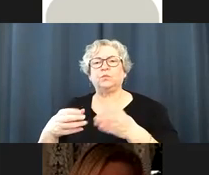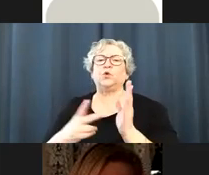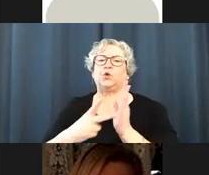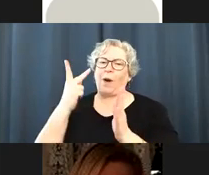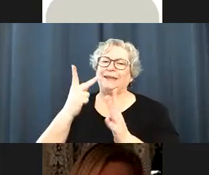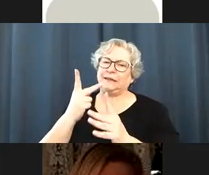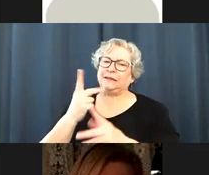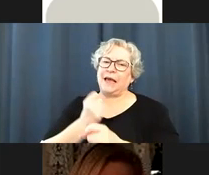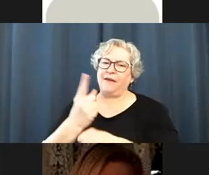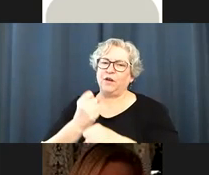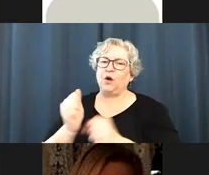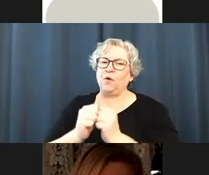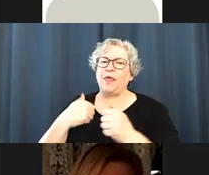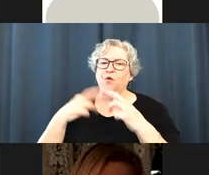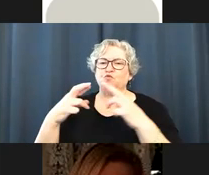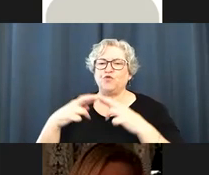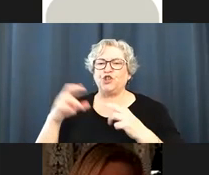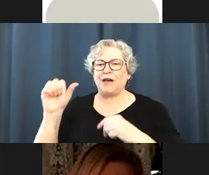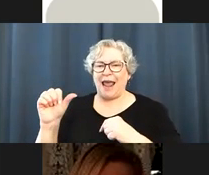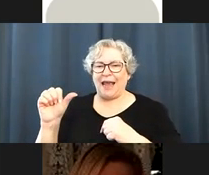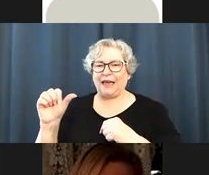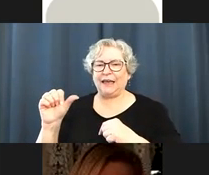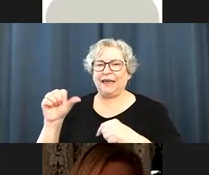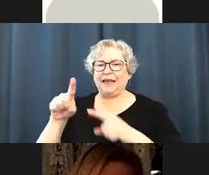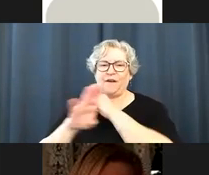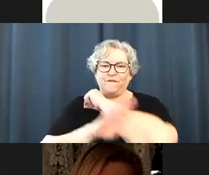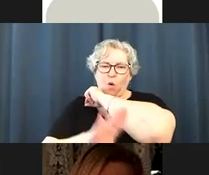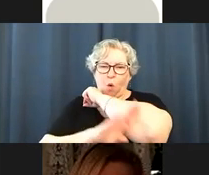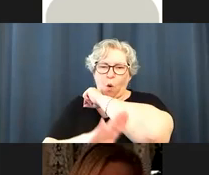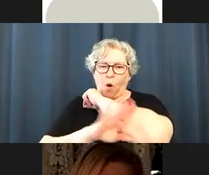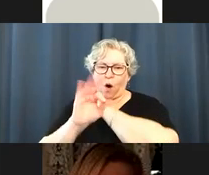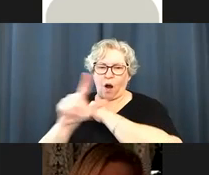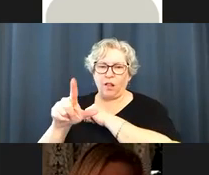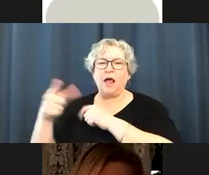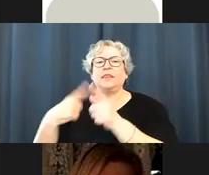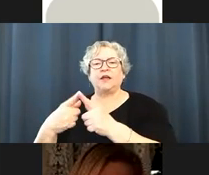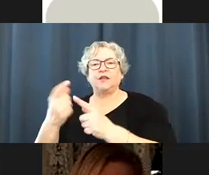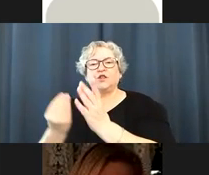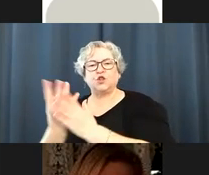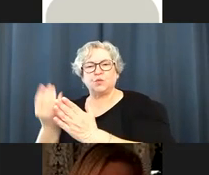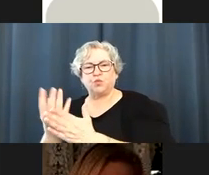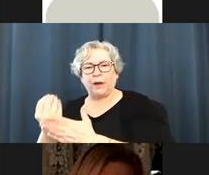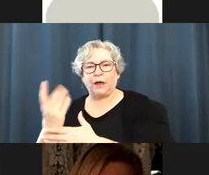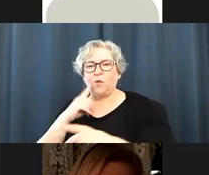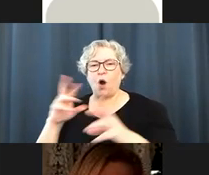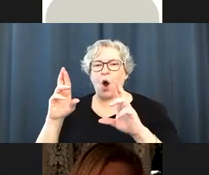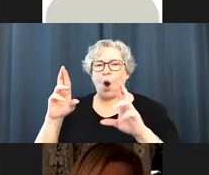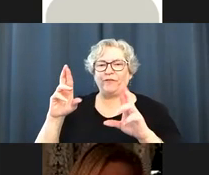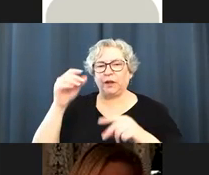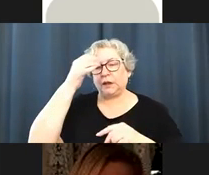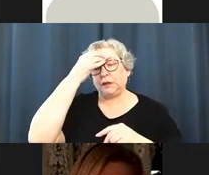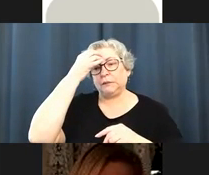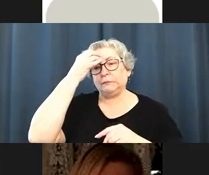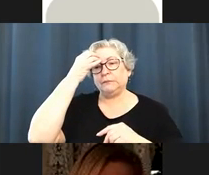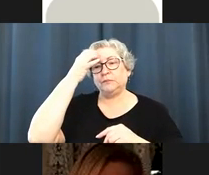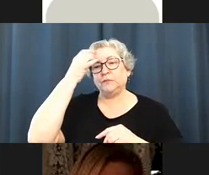year with our Region A and in the fall, and then again in the spring. So hopefully very soon